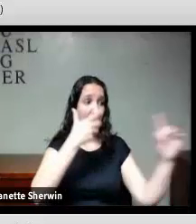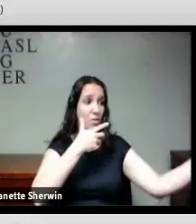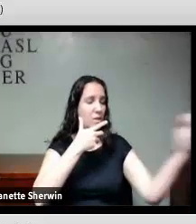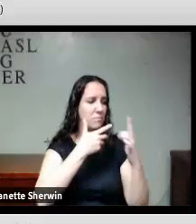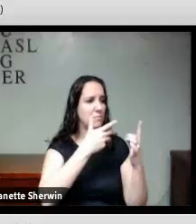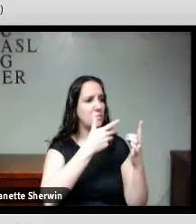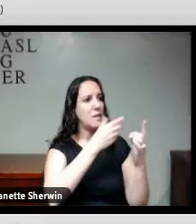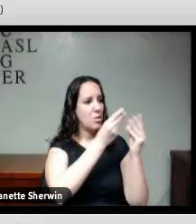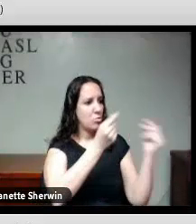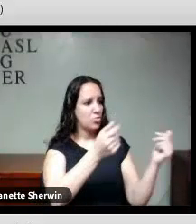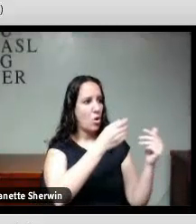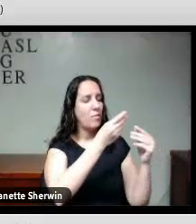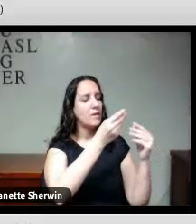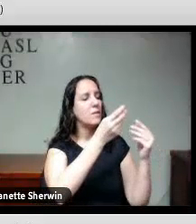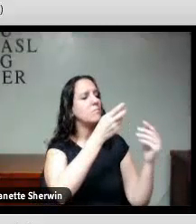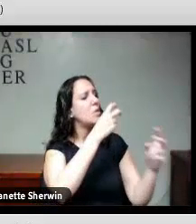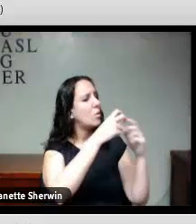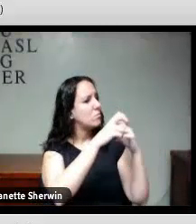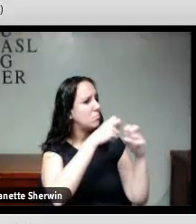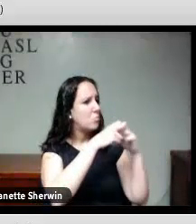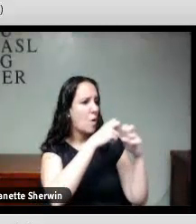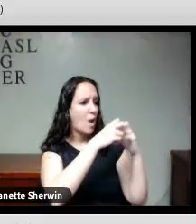rather than just get rid of them.